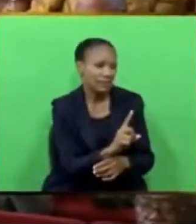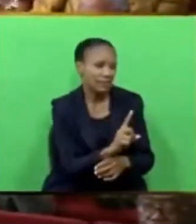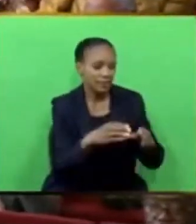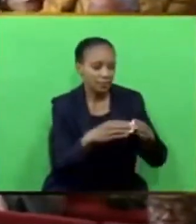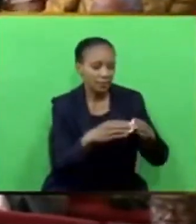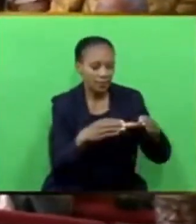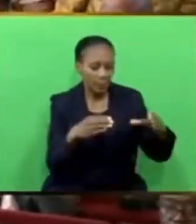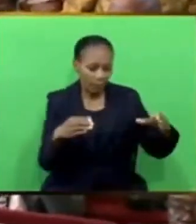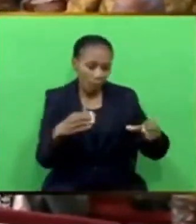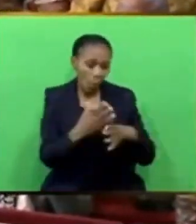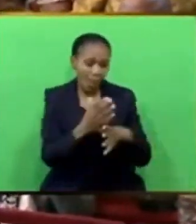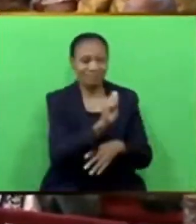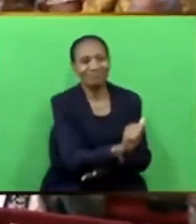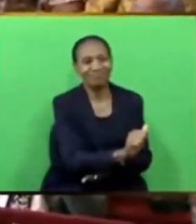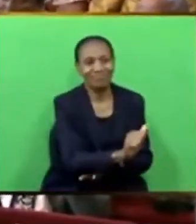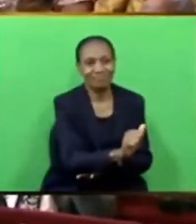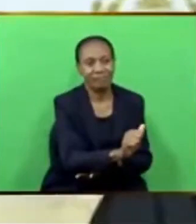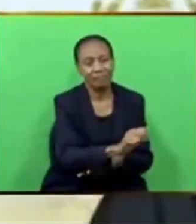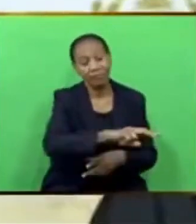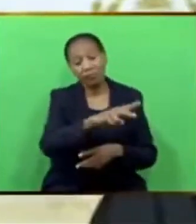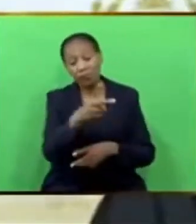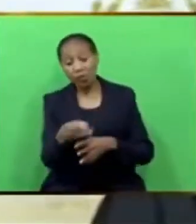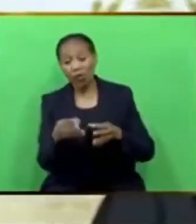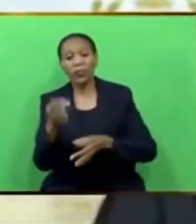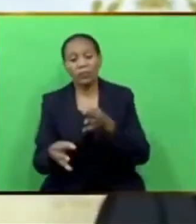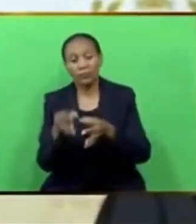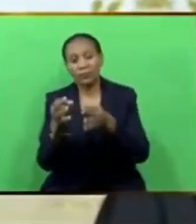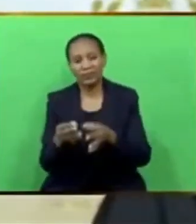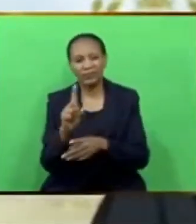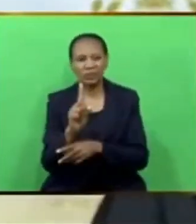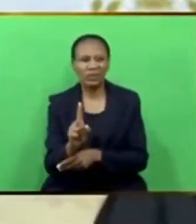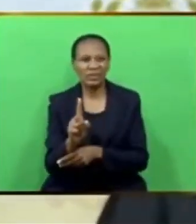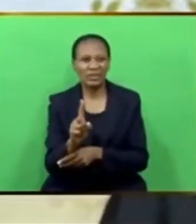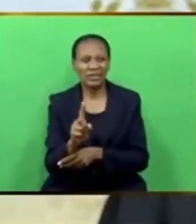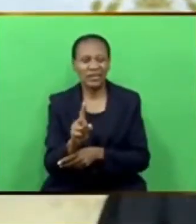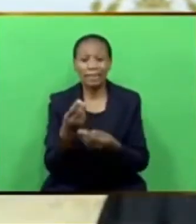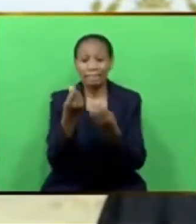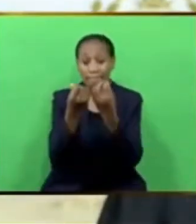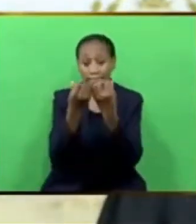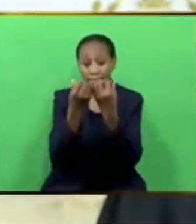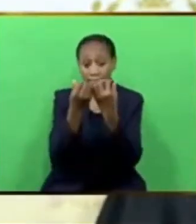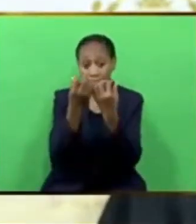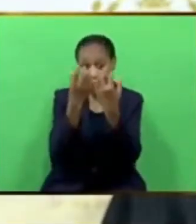expanding the pie, while politics is about distributing it."